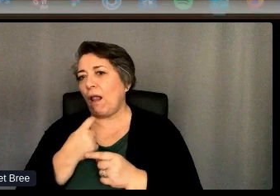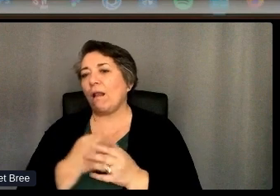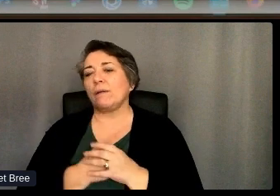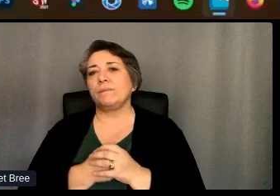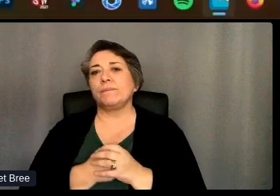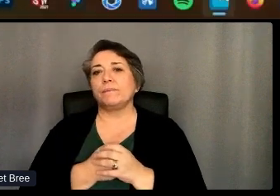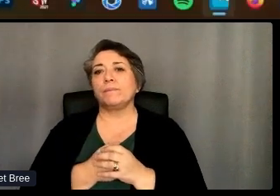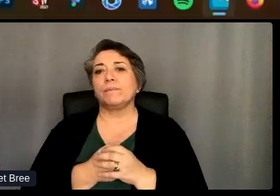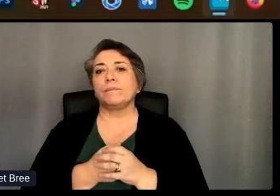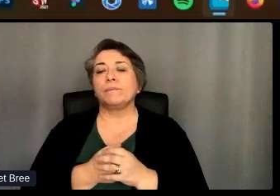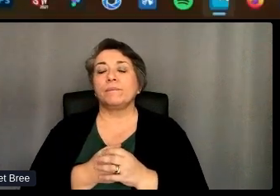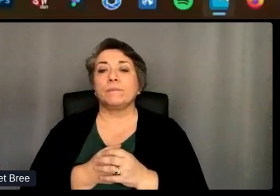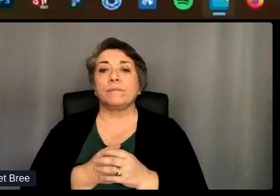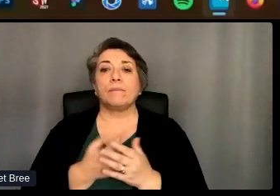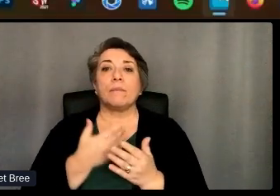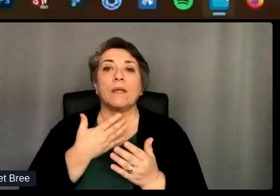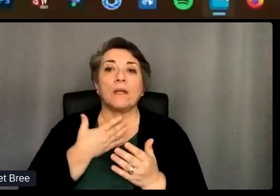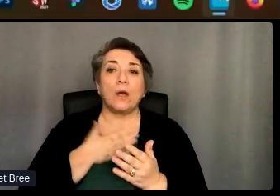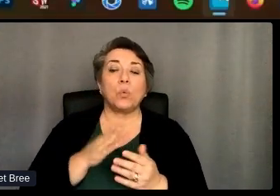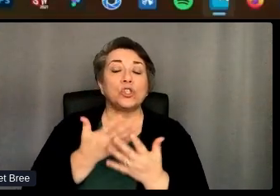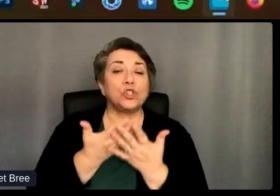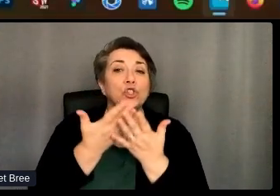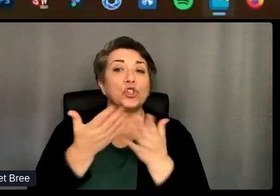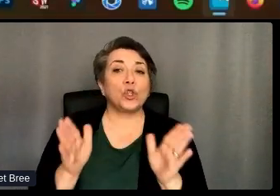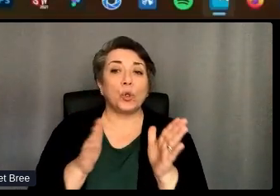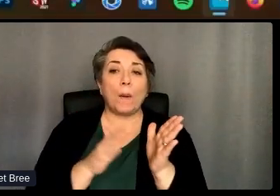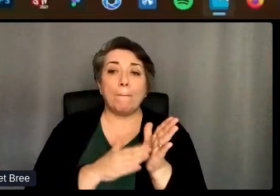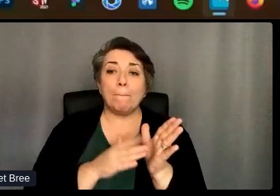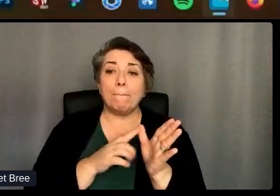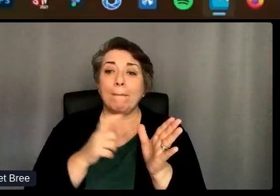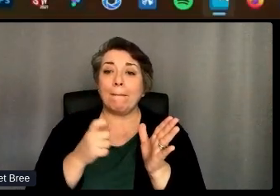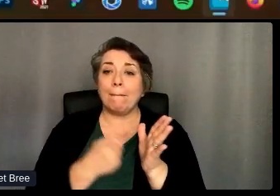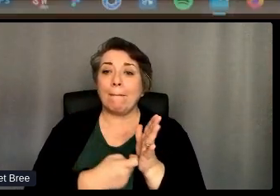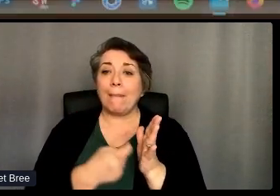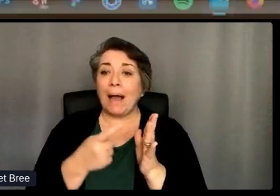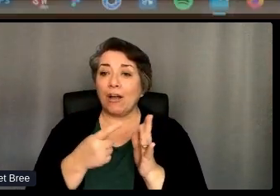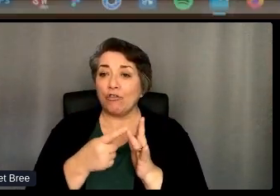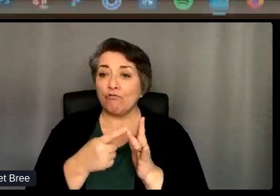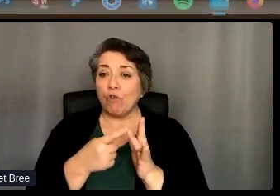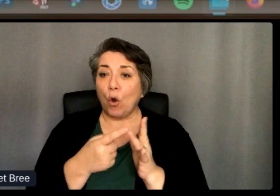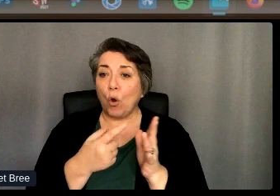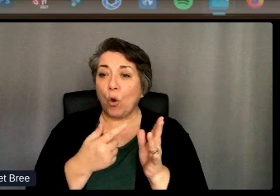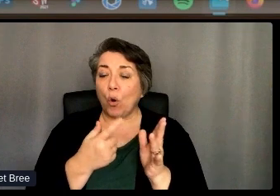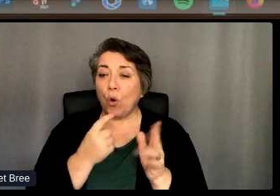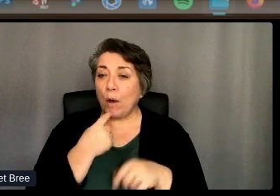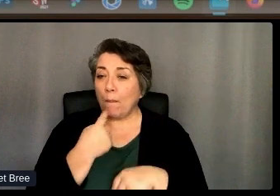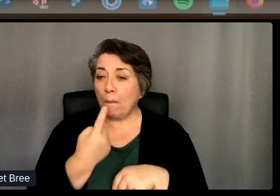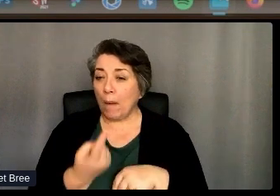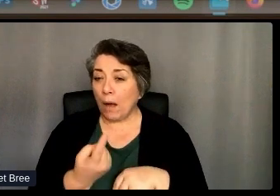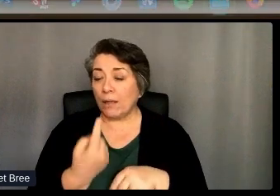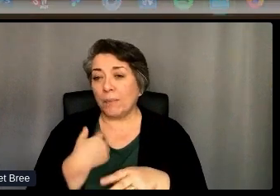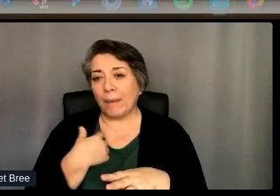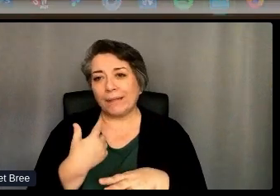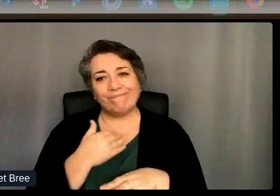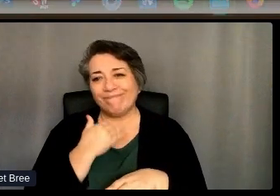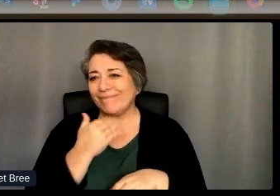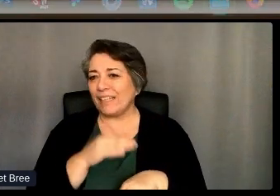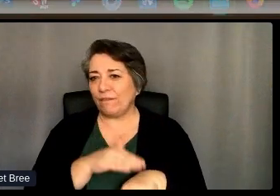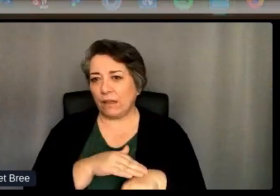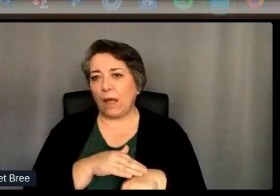was going to show you a macro command, but we're running a little bit out of time, and I want to leave a few minutes for questions as well. So I'm